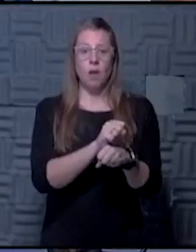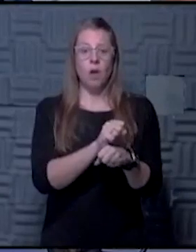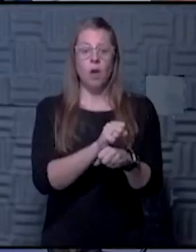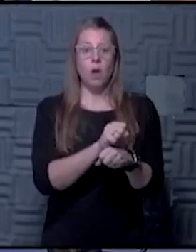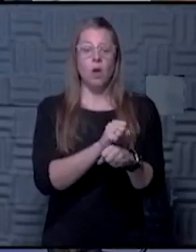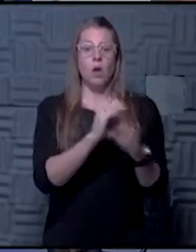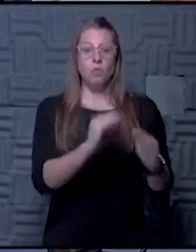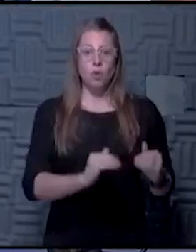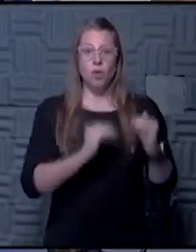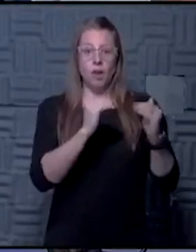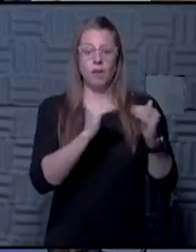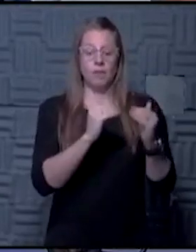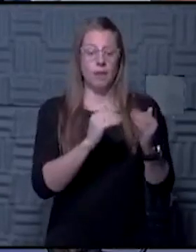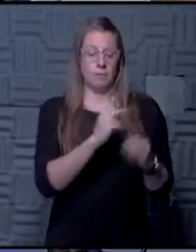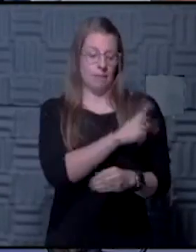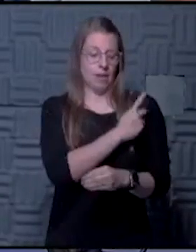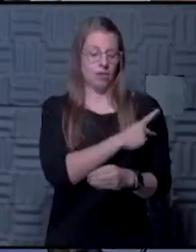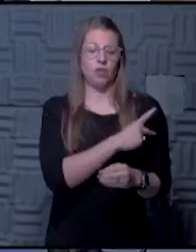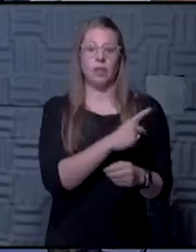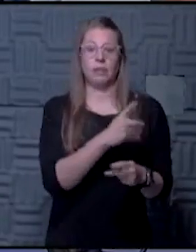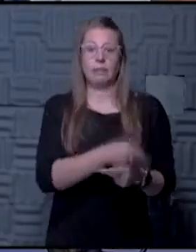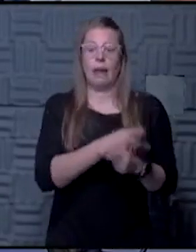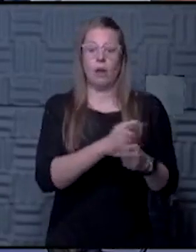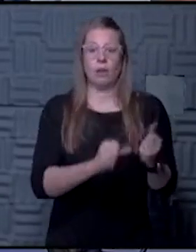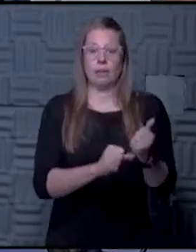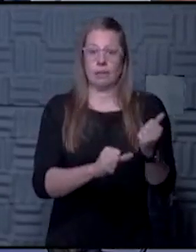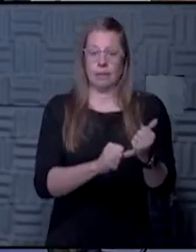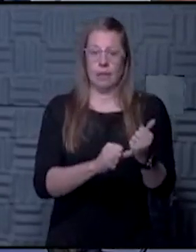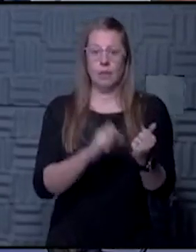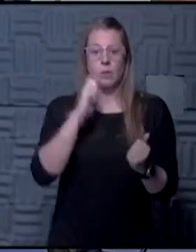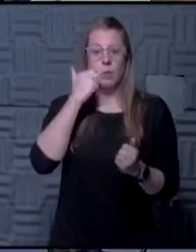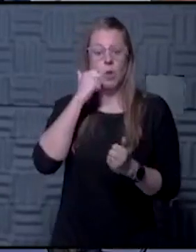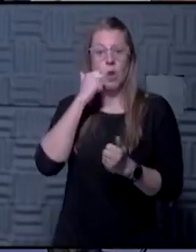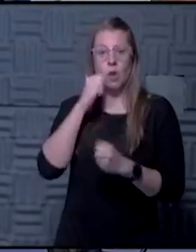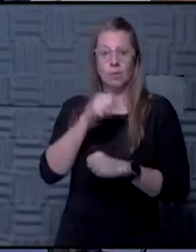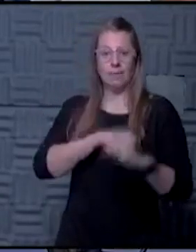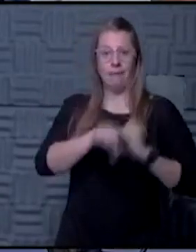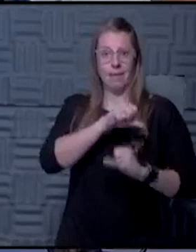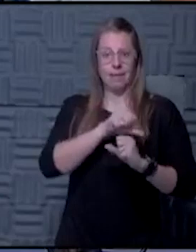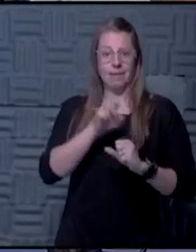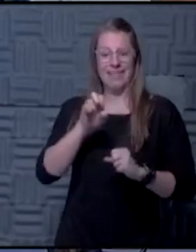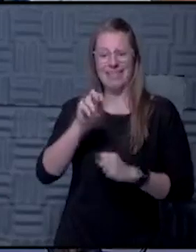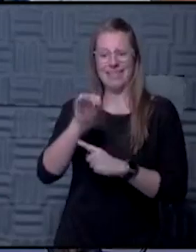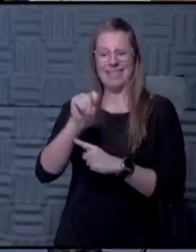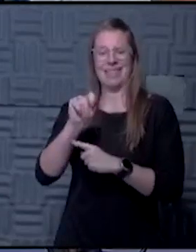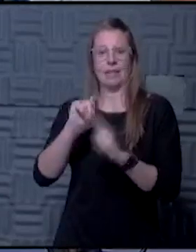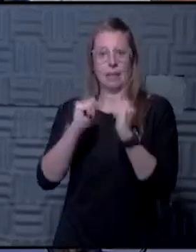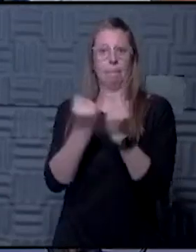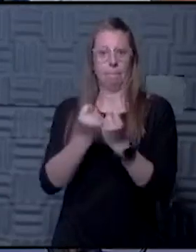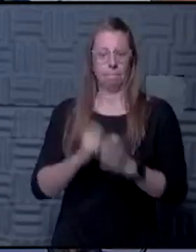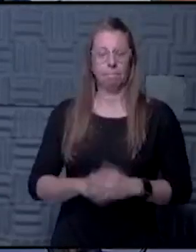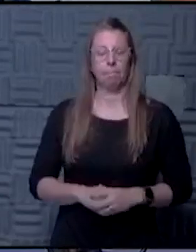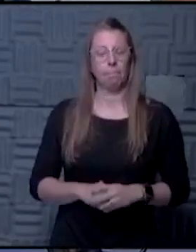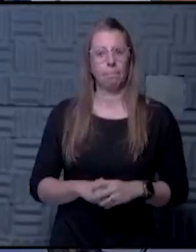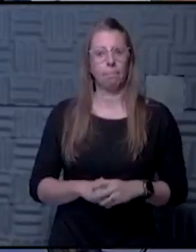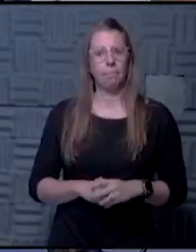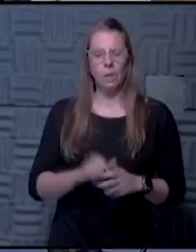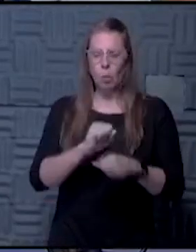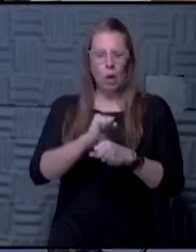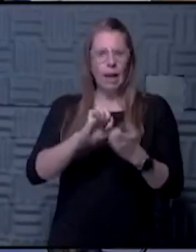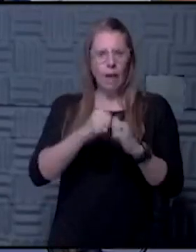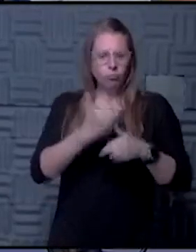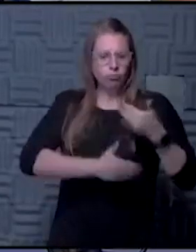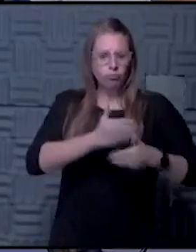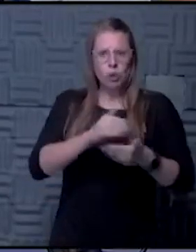progressive care patient care assistant on the neuroscience ENT progressive care unit. Yep. Tell us a little bit. How did work go? How